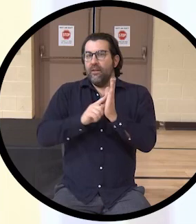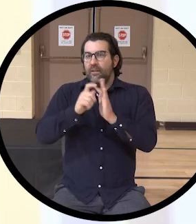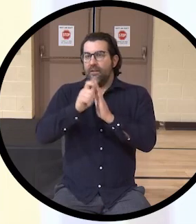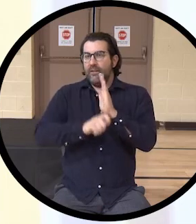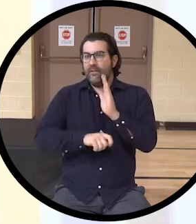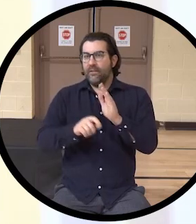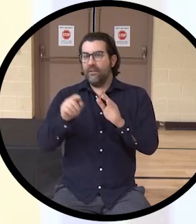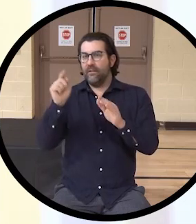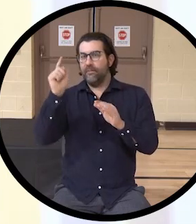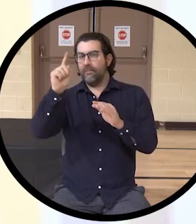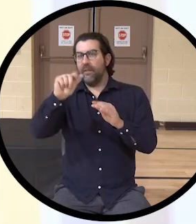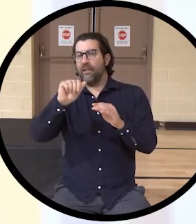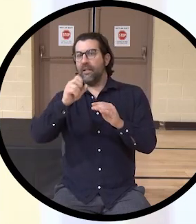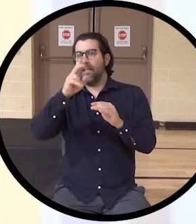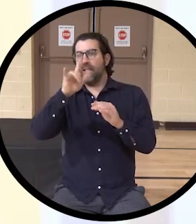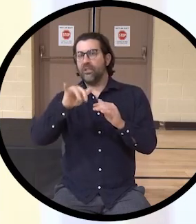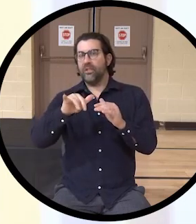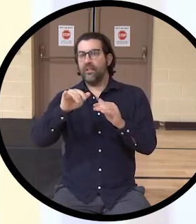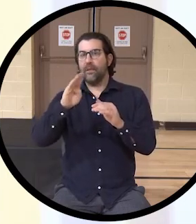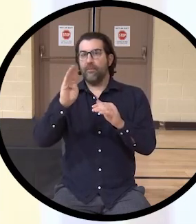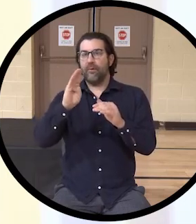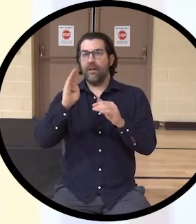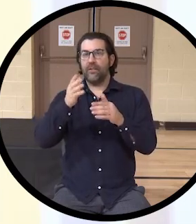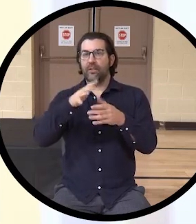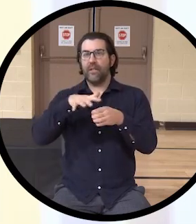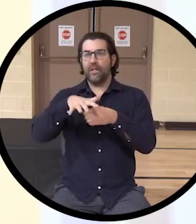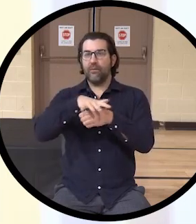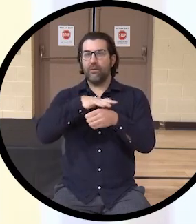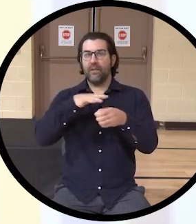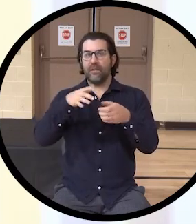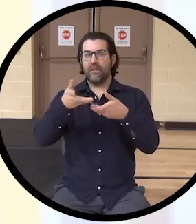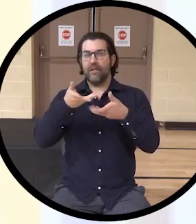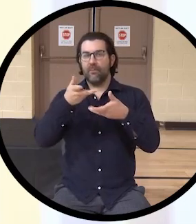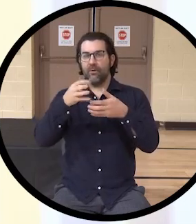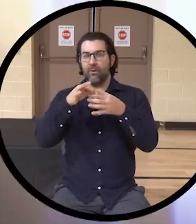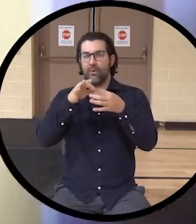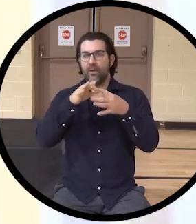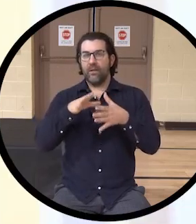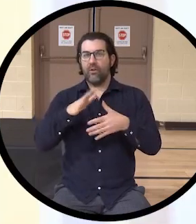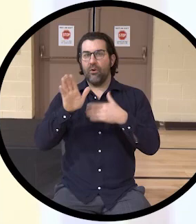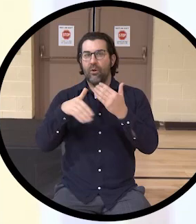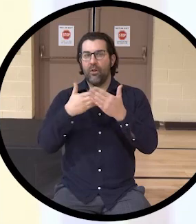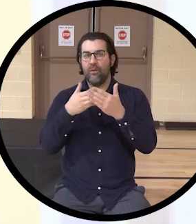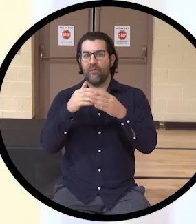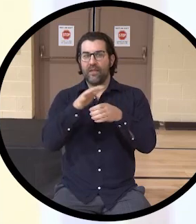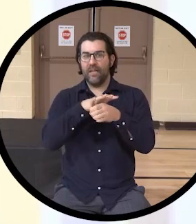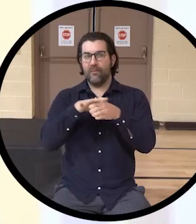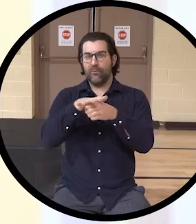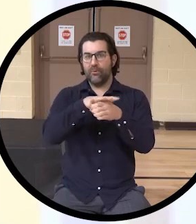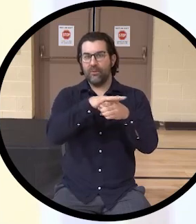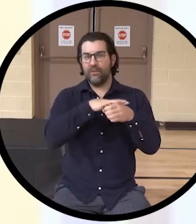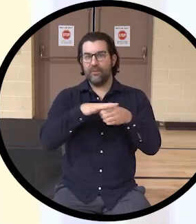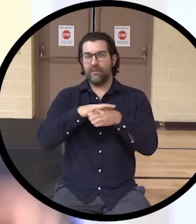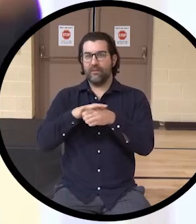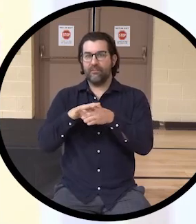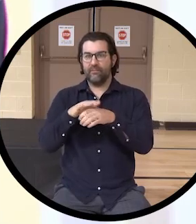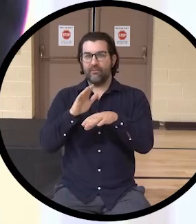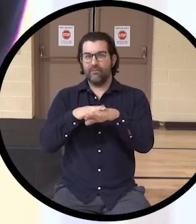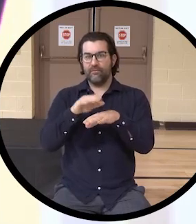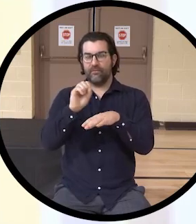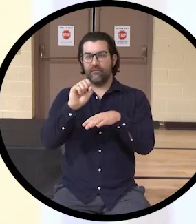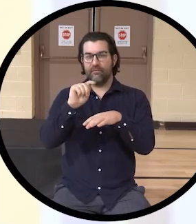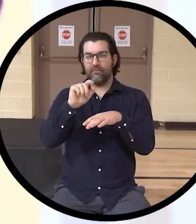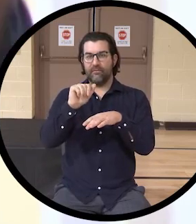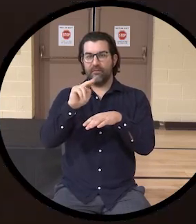Ashley Bryant, who's the neighborhood engagement coordinator for, I think, all of the neighborhoods that border Stanton Avenue. So if you have any